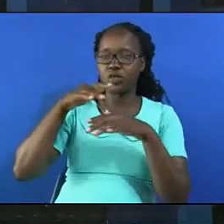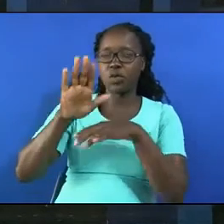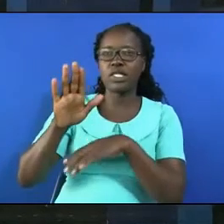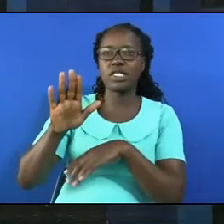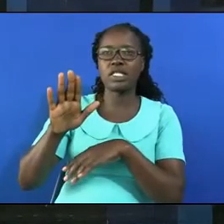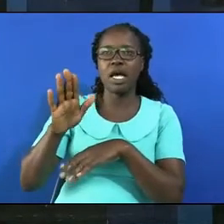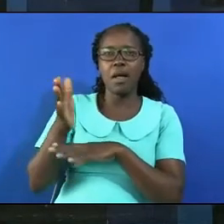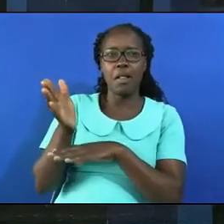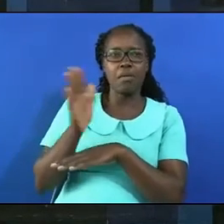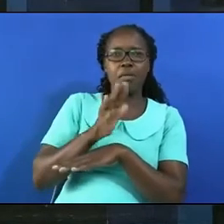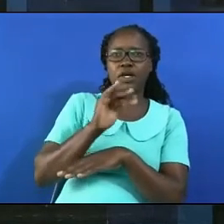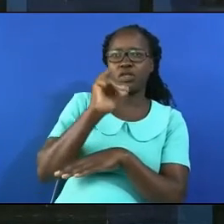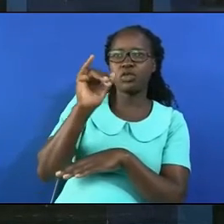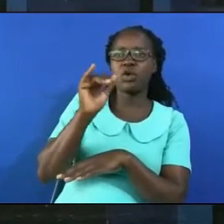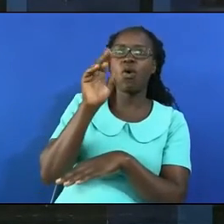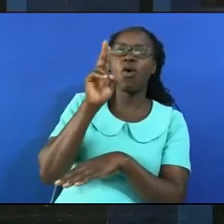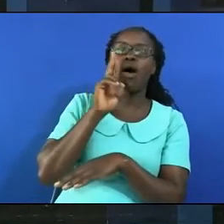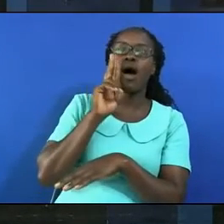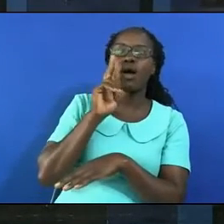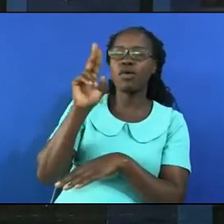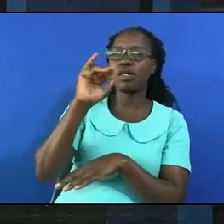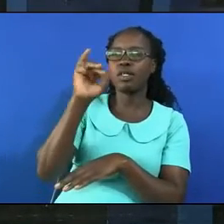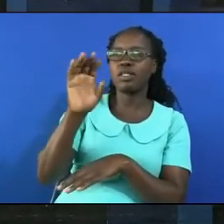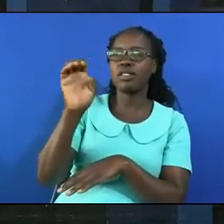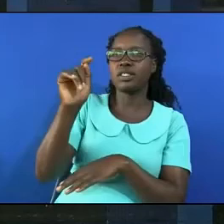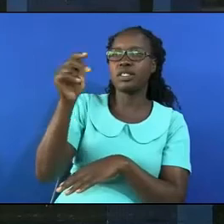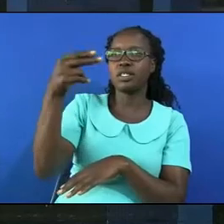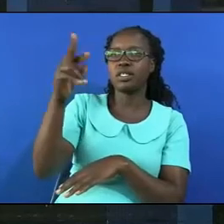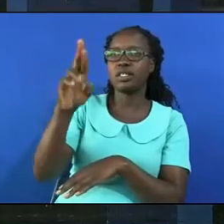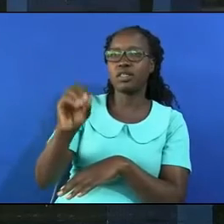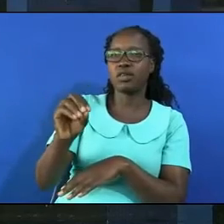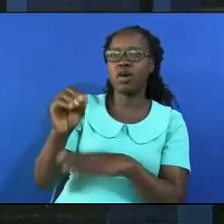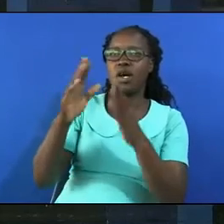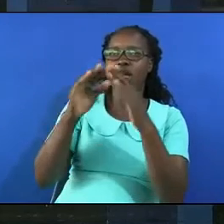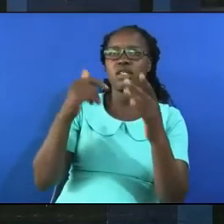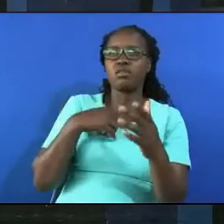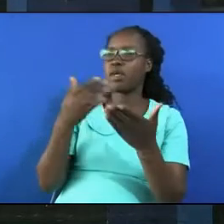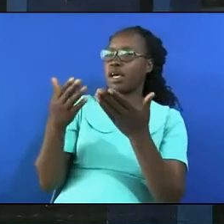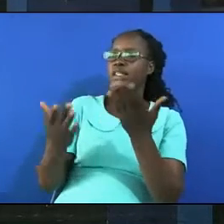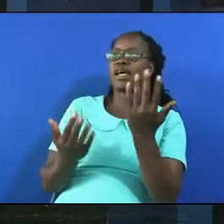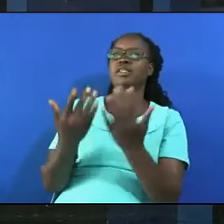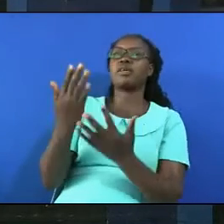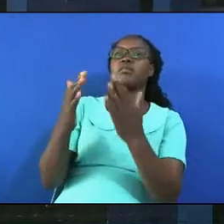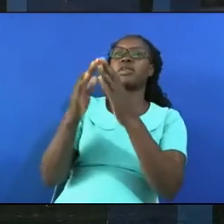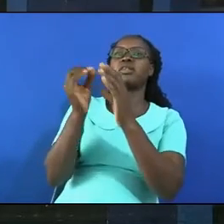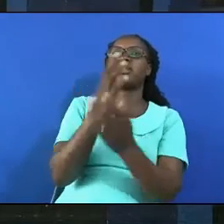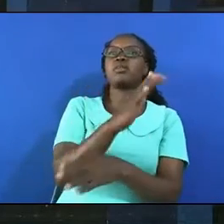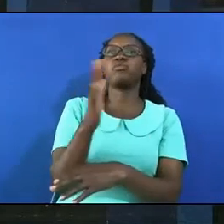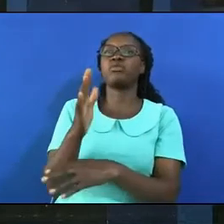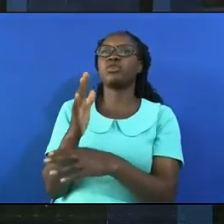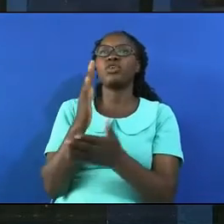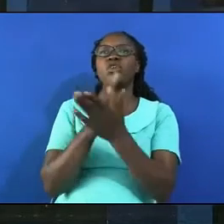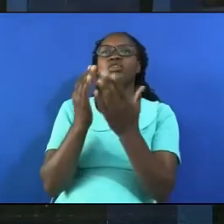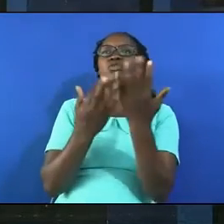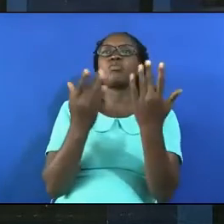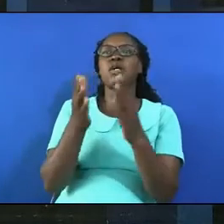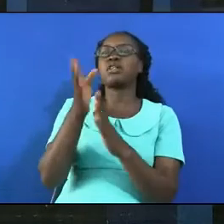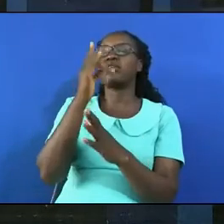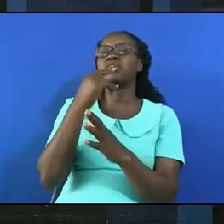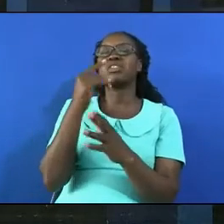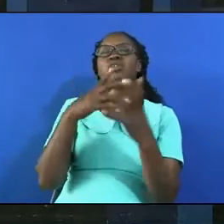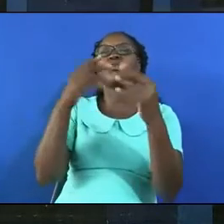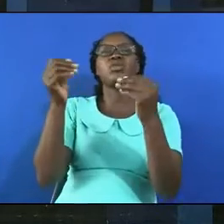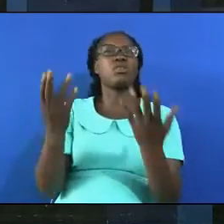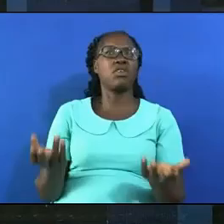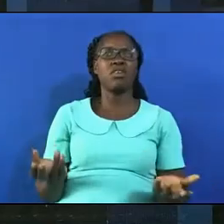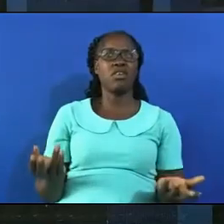back to Jethro's house, can you imagine the story he gave? That I was there and there was a burning bush that didn't really burn, and God told me we